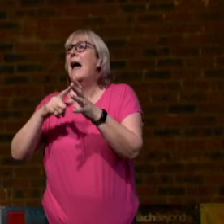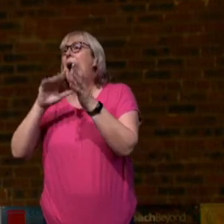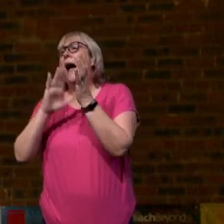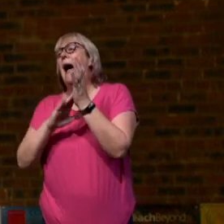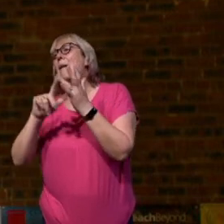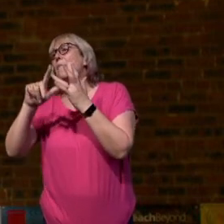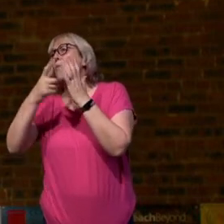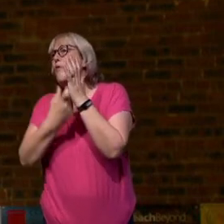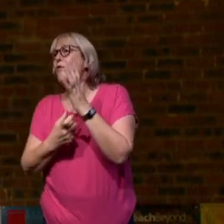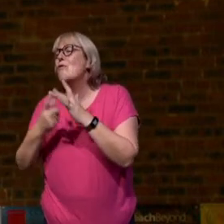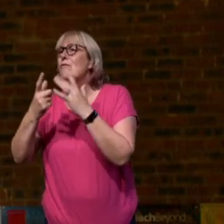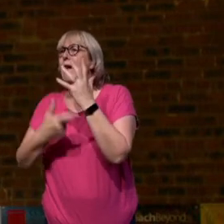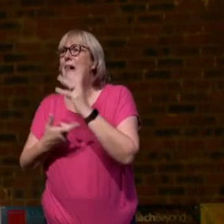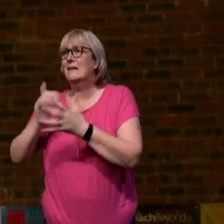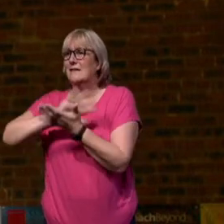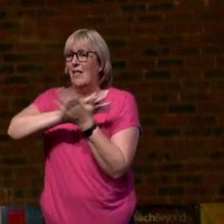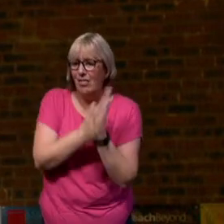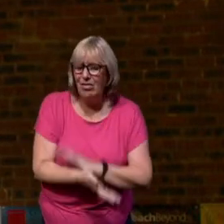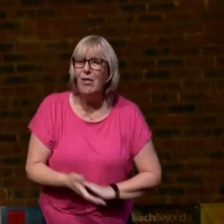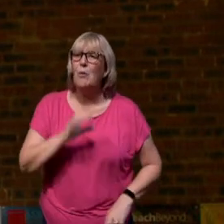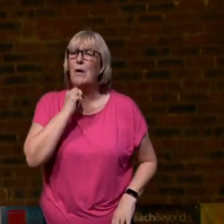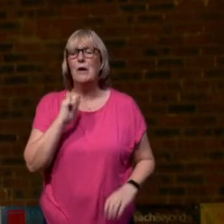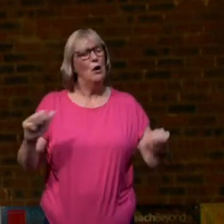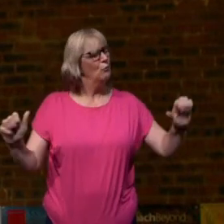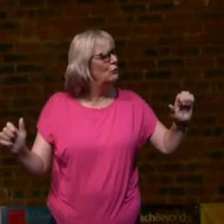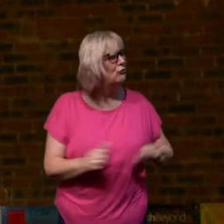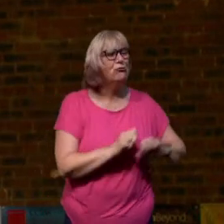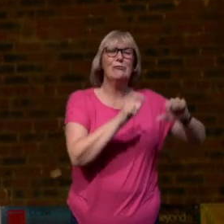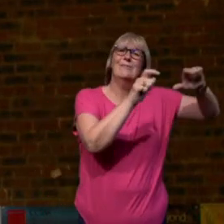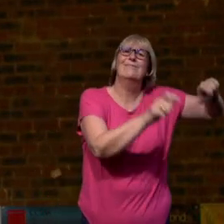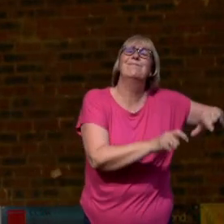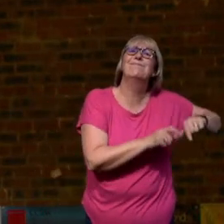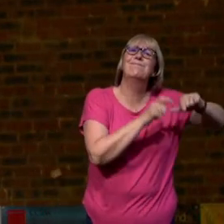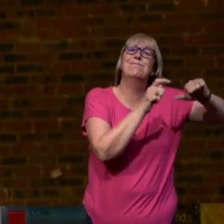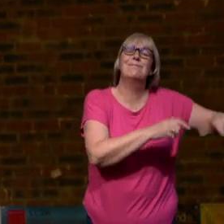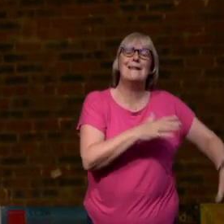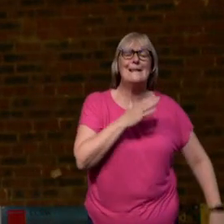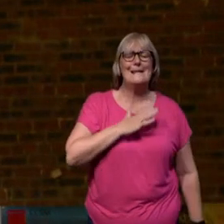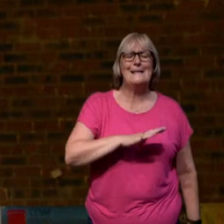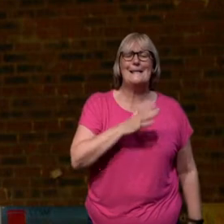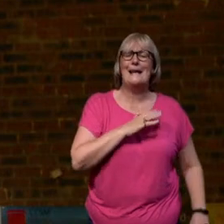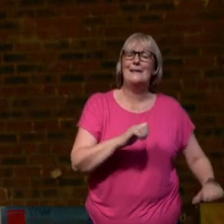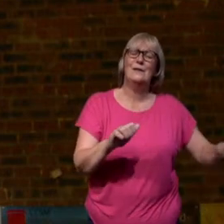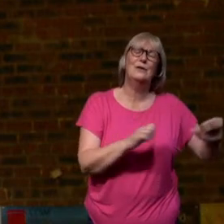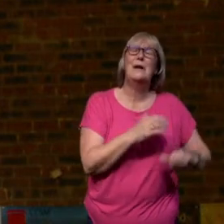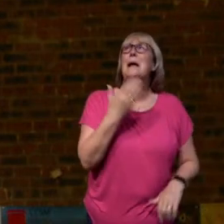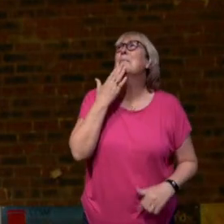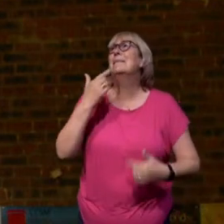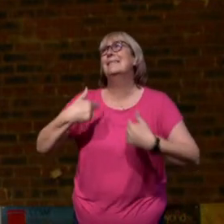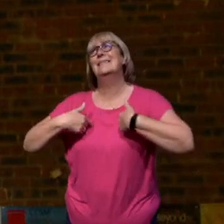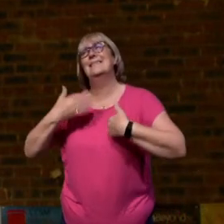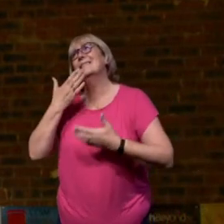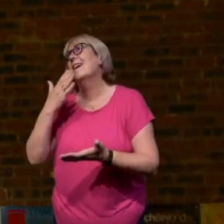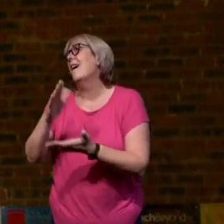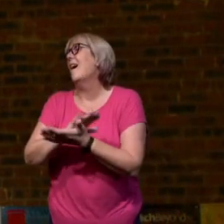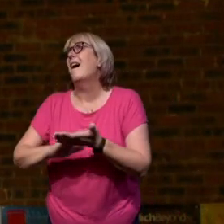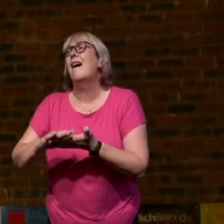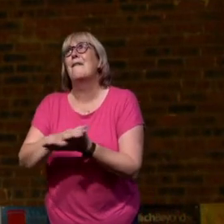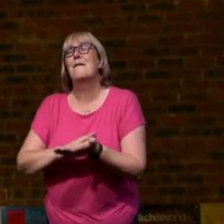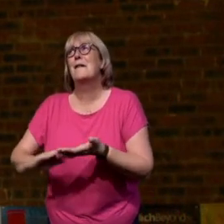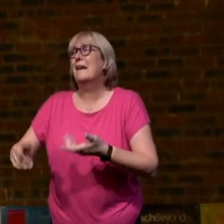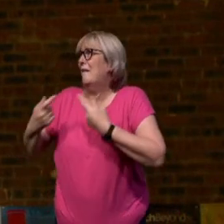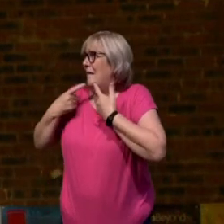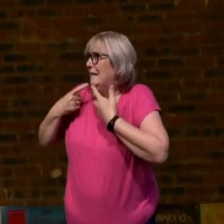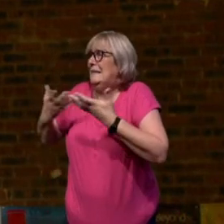If only we'd been content to stay on the other side of the Jordan. Pardon your servant, Lord. What can I